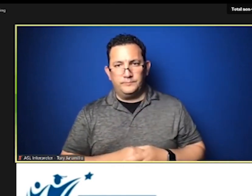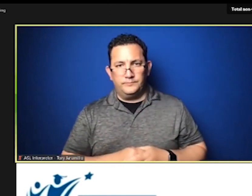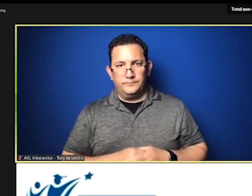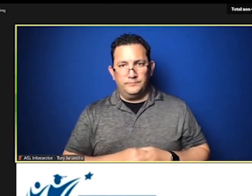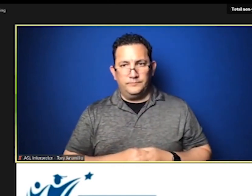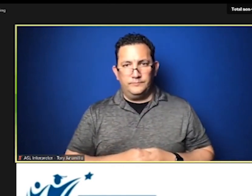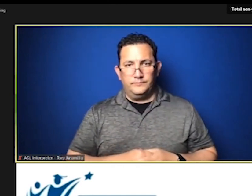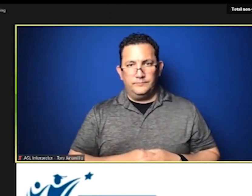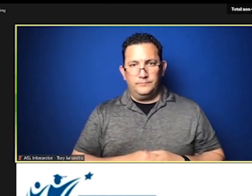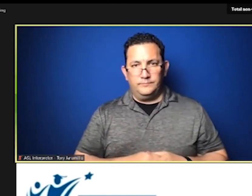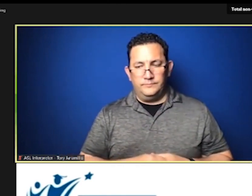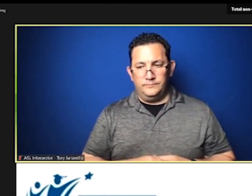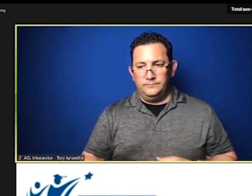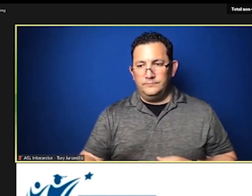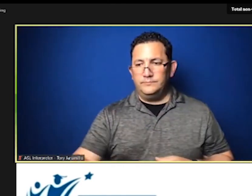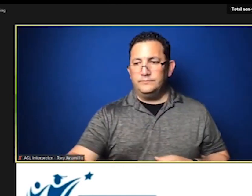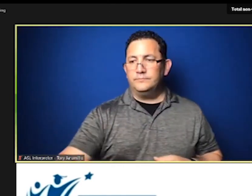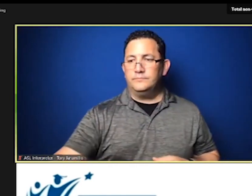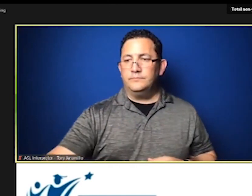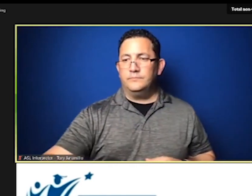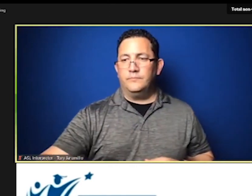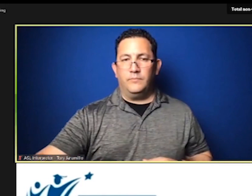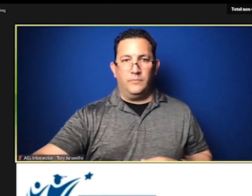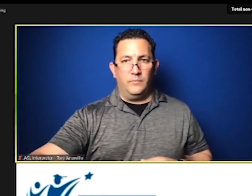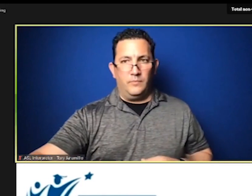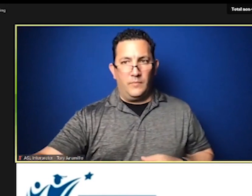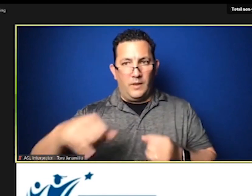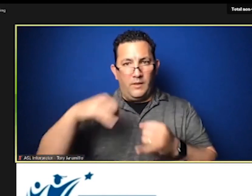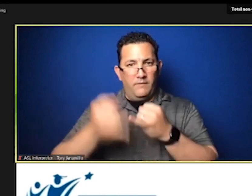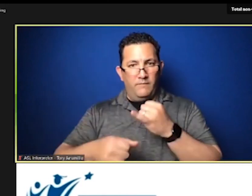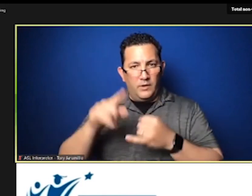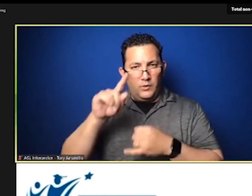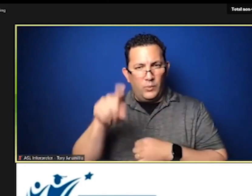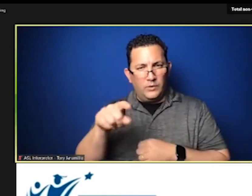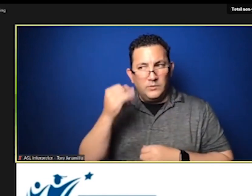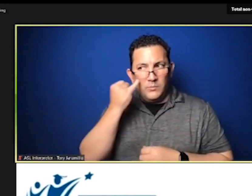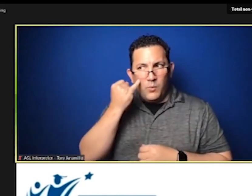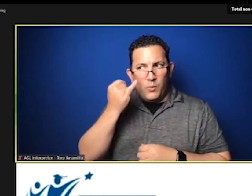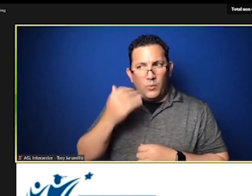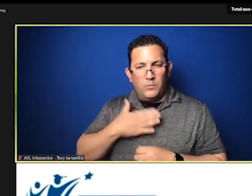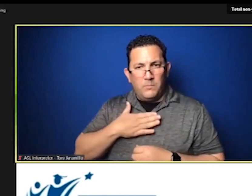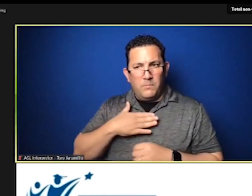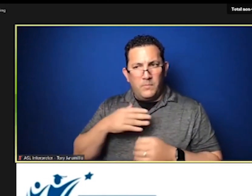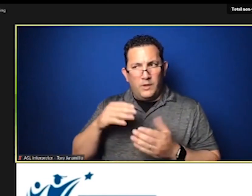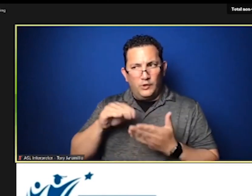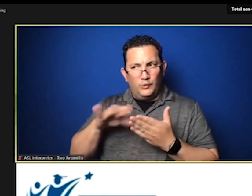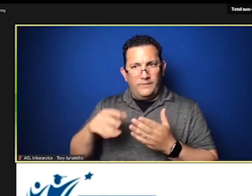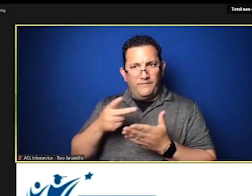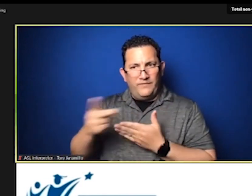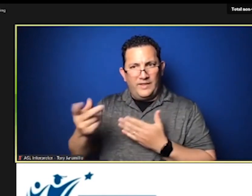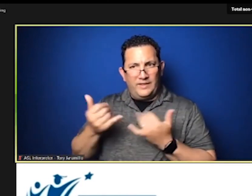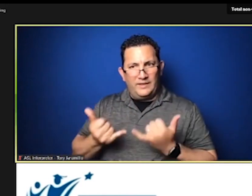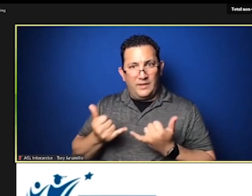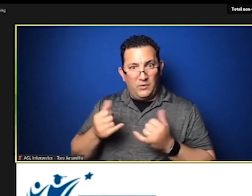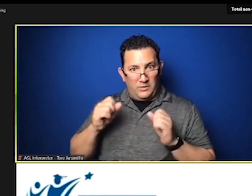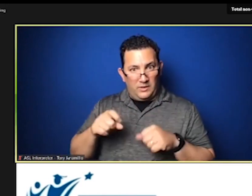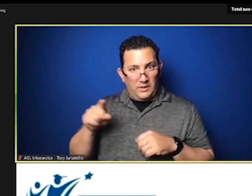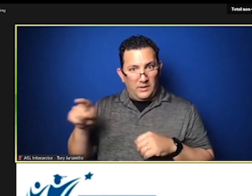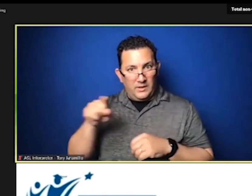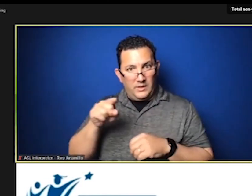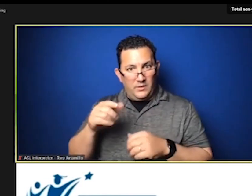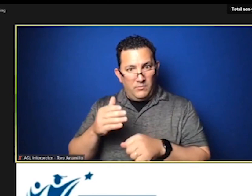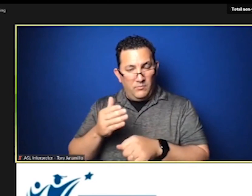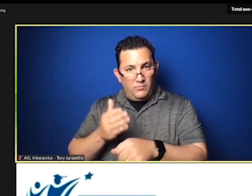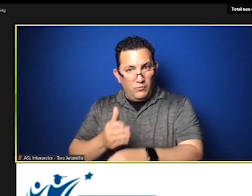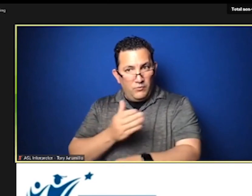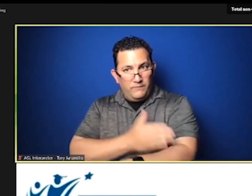you. Our final question is, what if my student is failing classes at this point? Can they improve? I